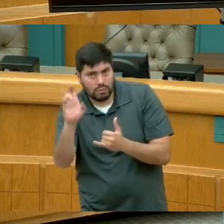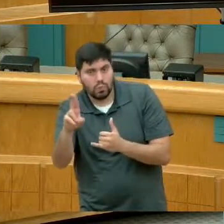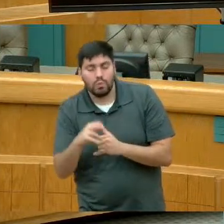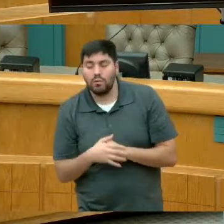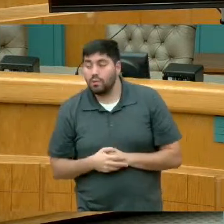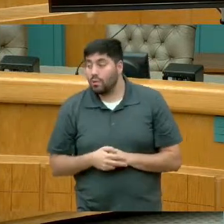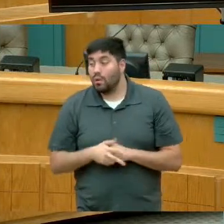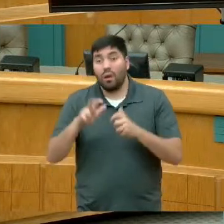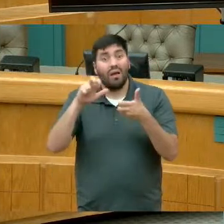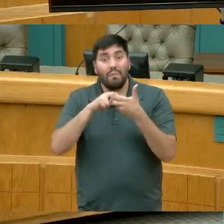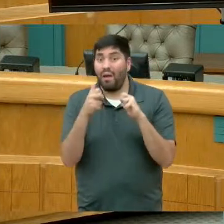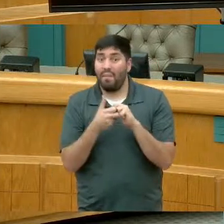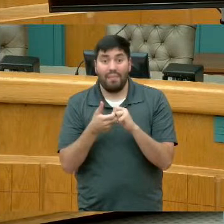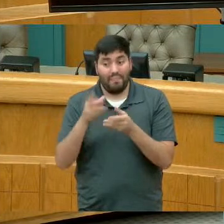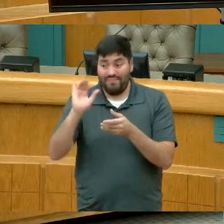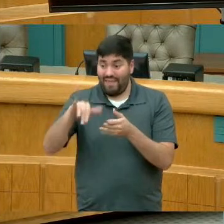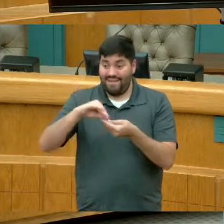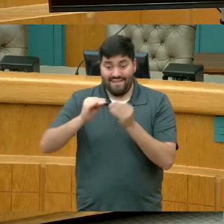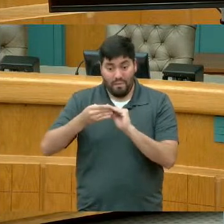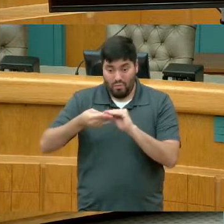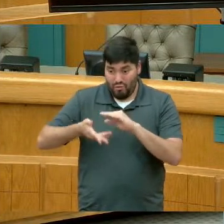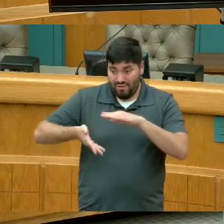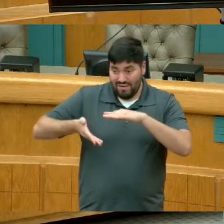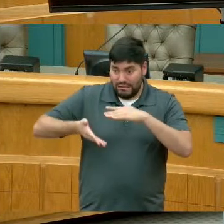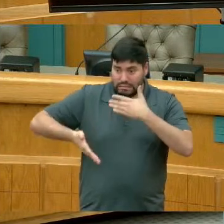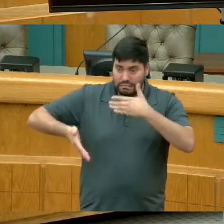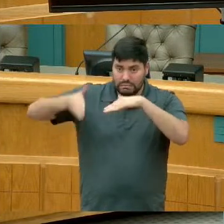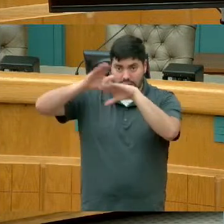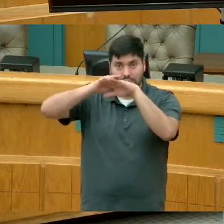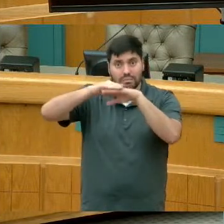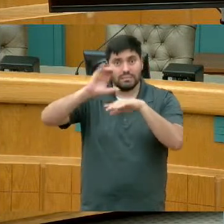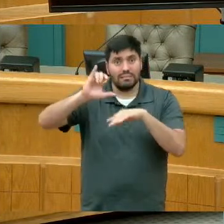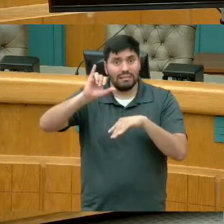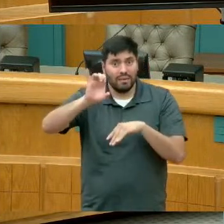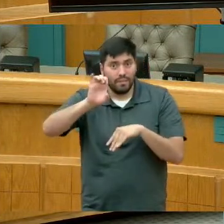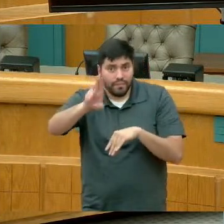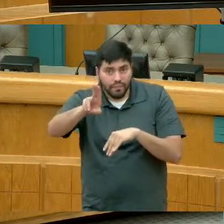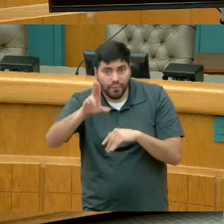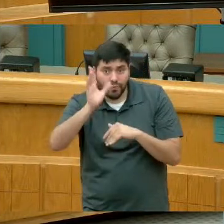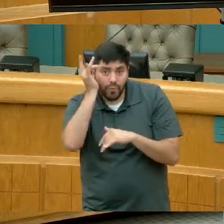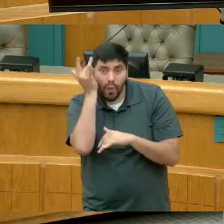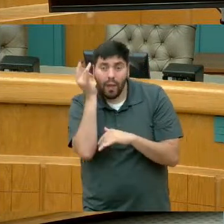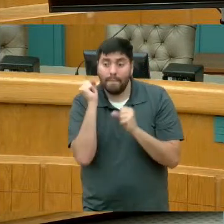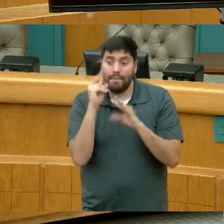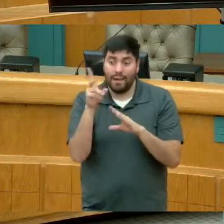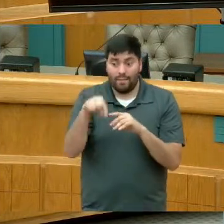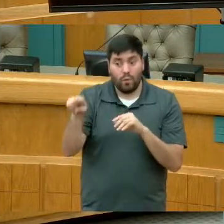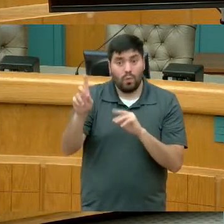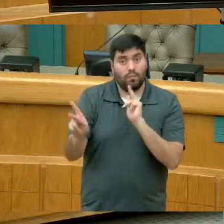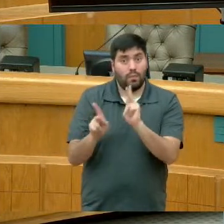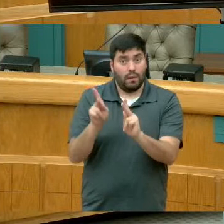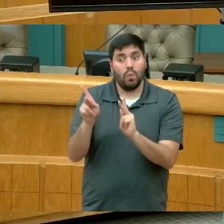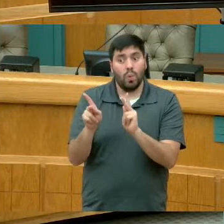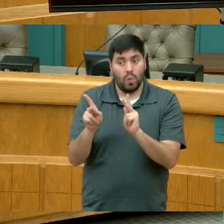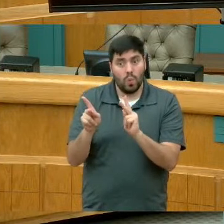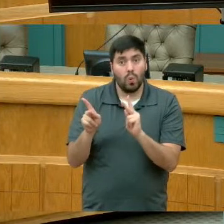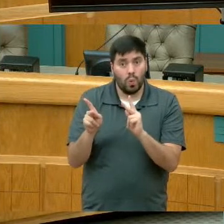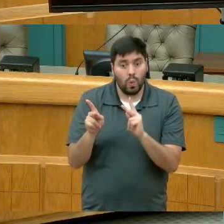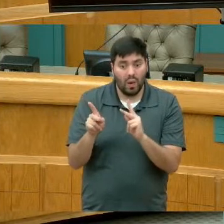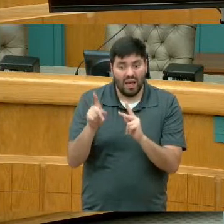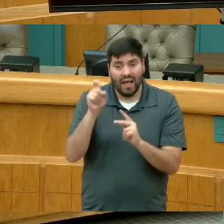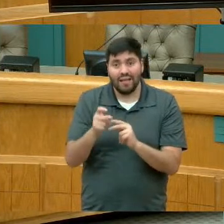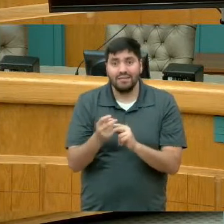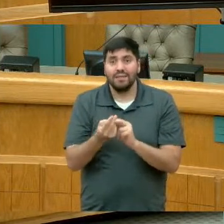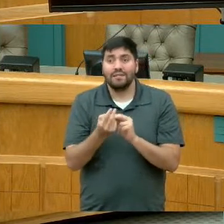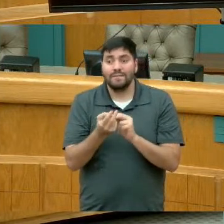ICU. The problem with the number being so high for ICU patients is that many of those individuals have had